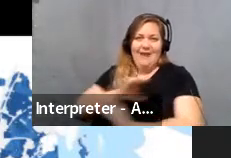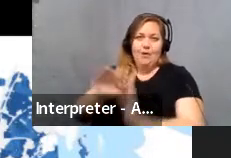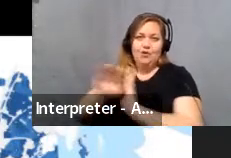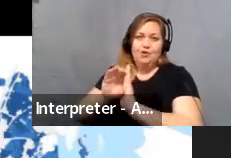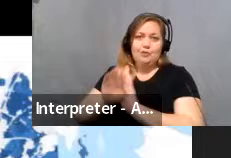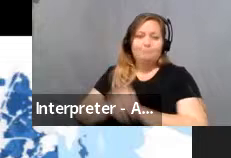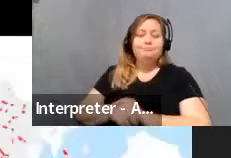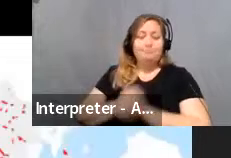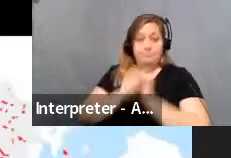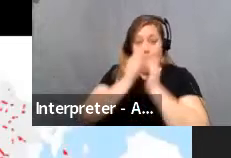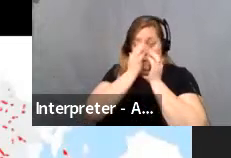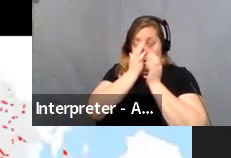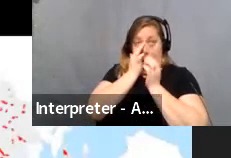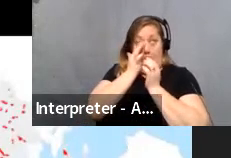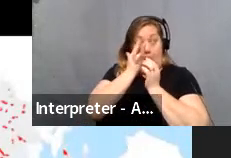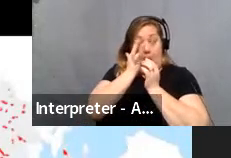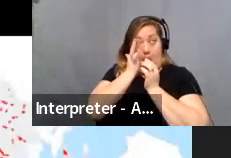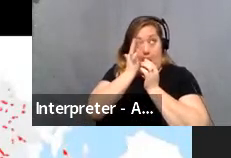slide, please.